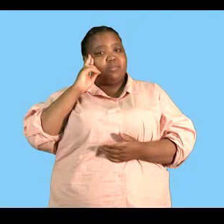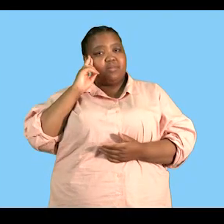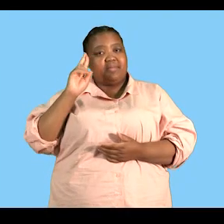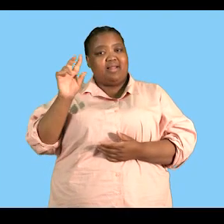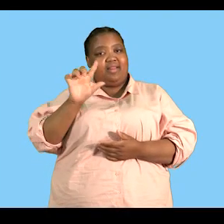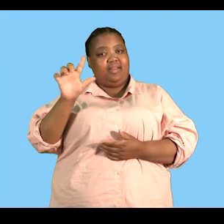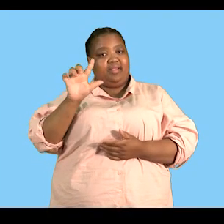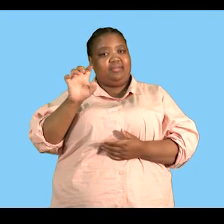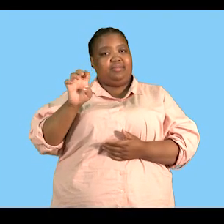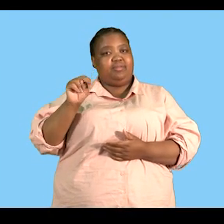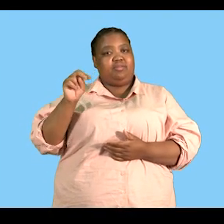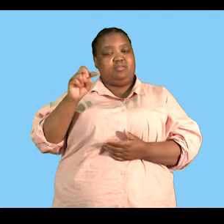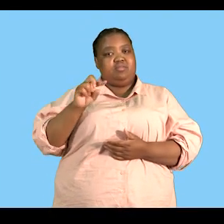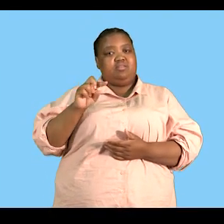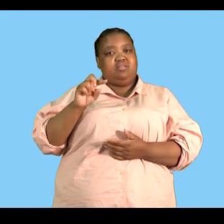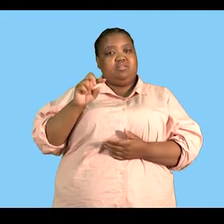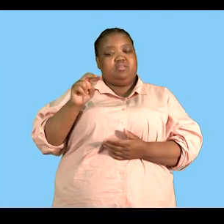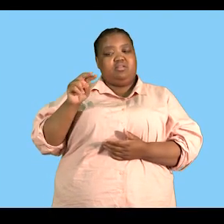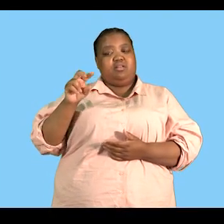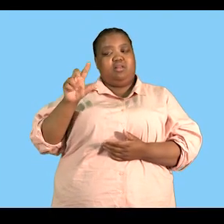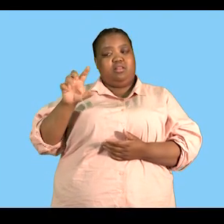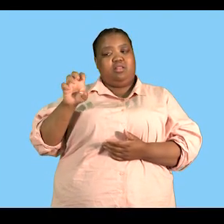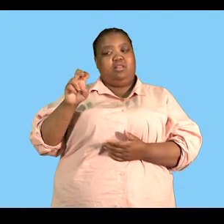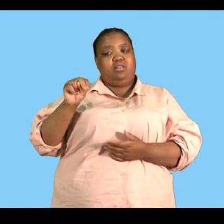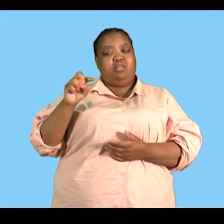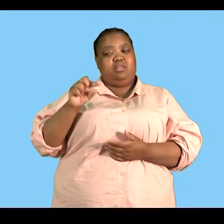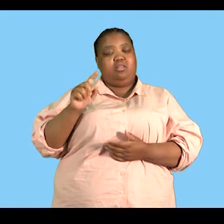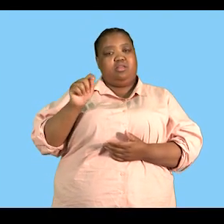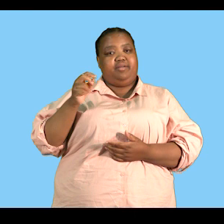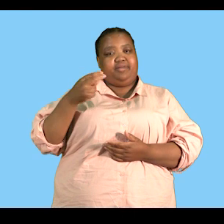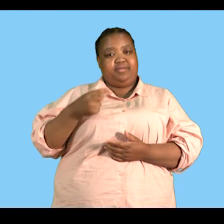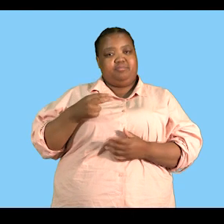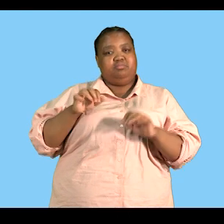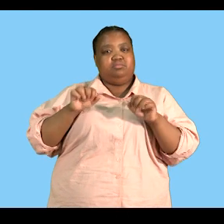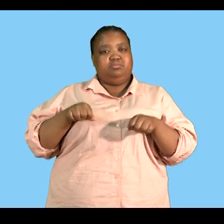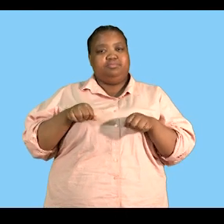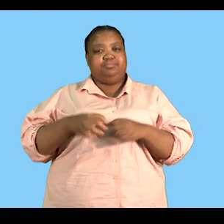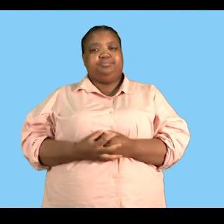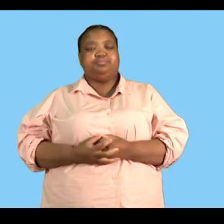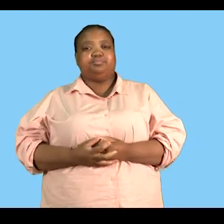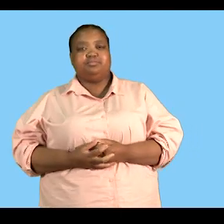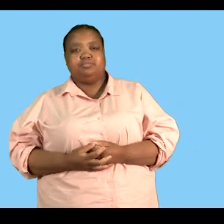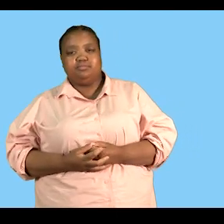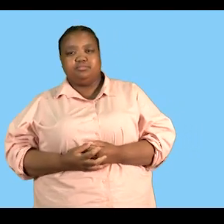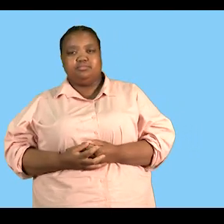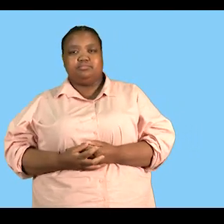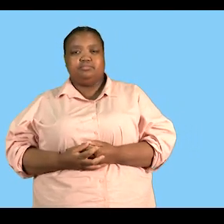to length, we work in multiples of 10.